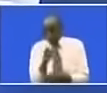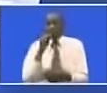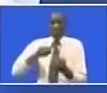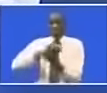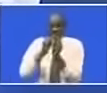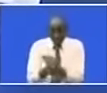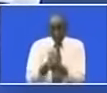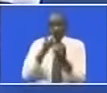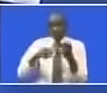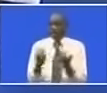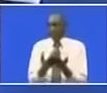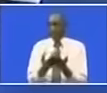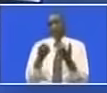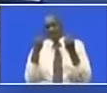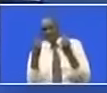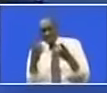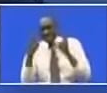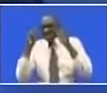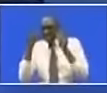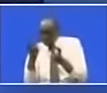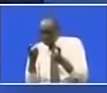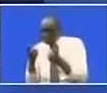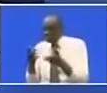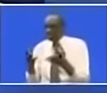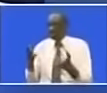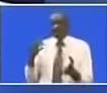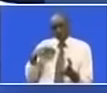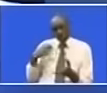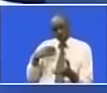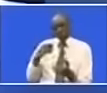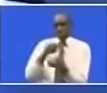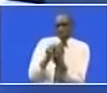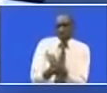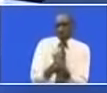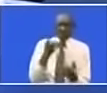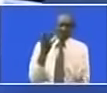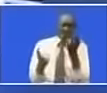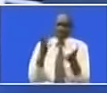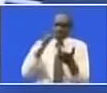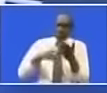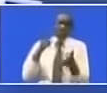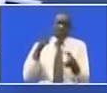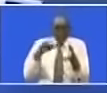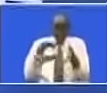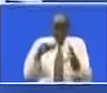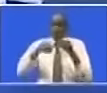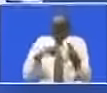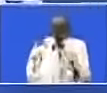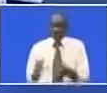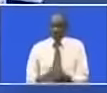since we had you here. Have many of the issues rang true? Have they not? What's your assessment after now the voting is